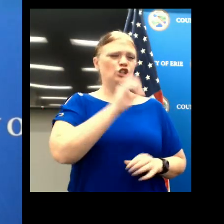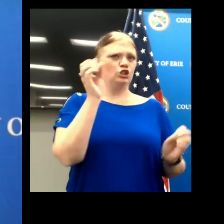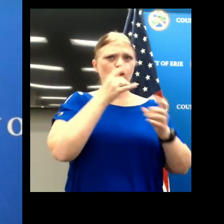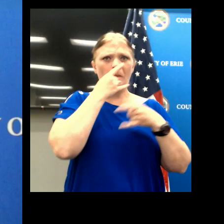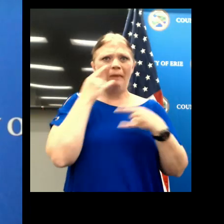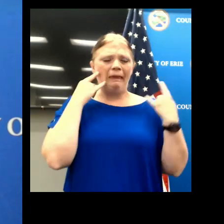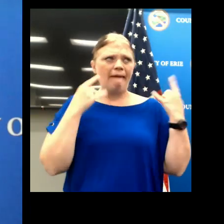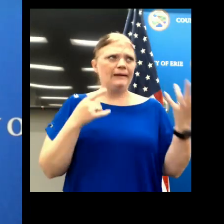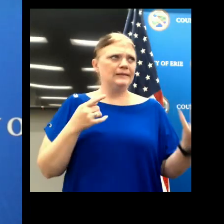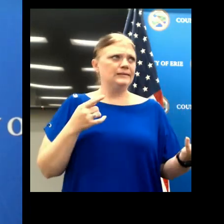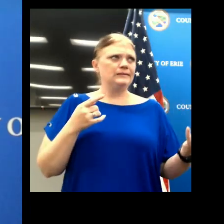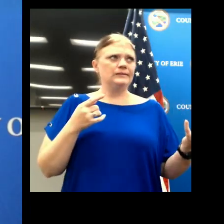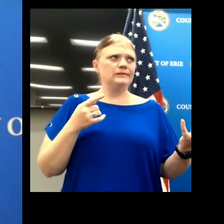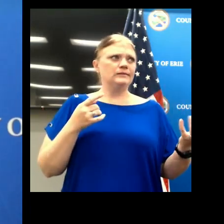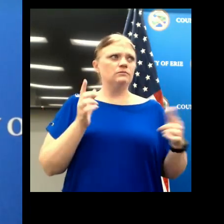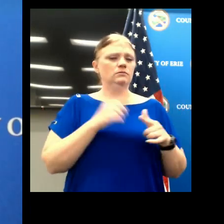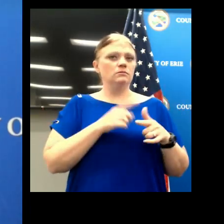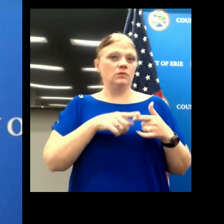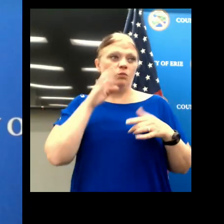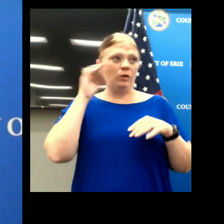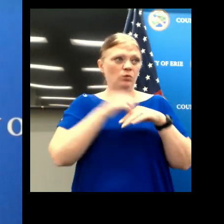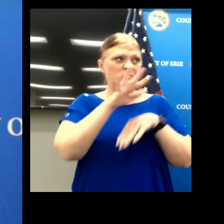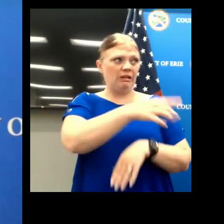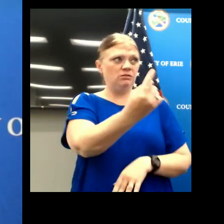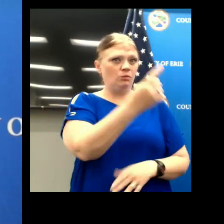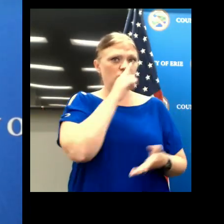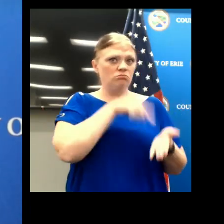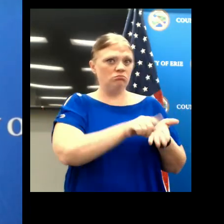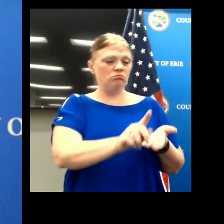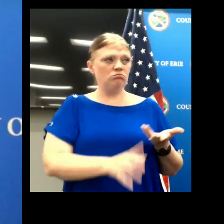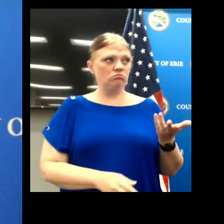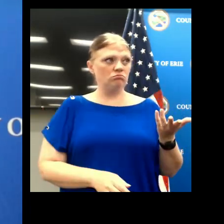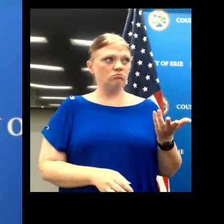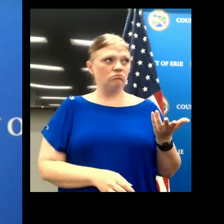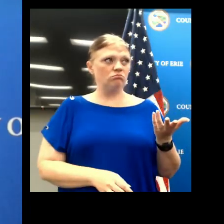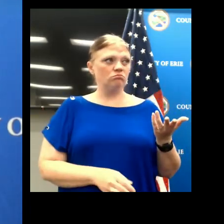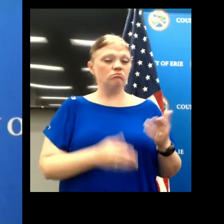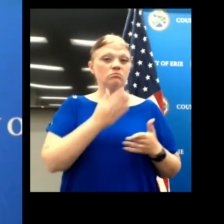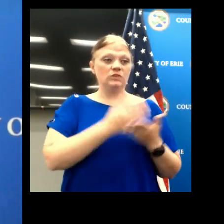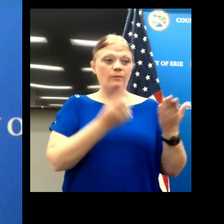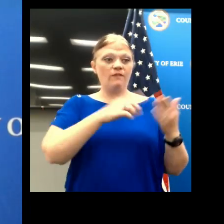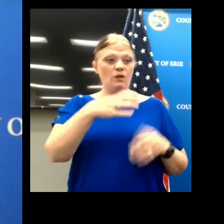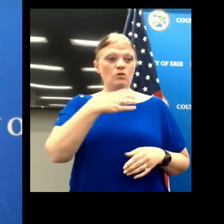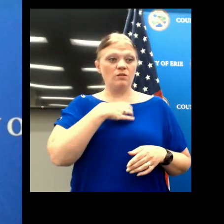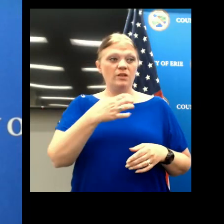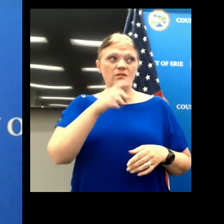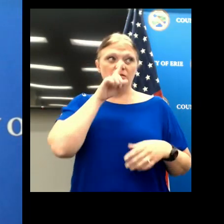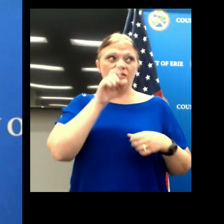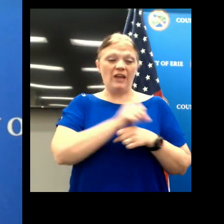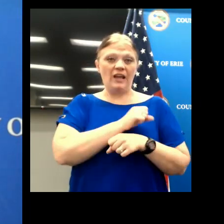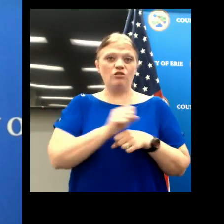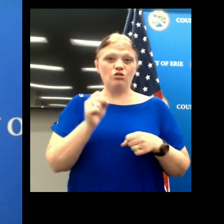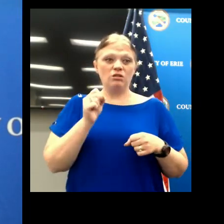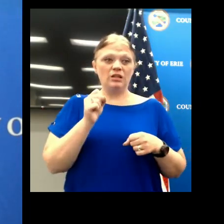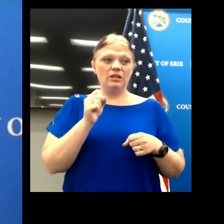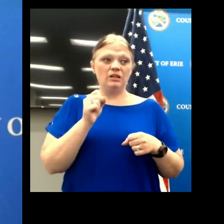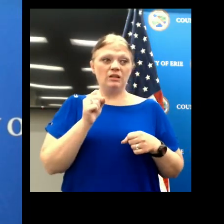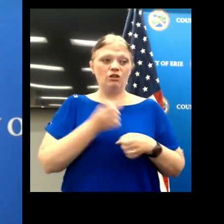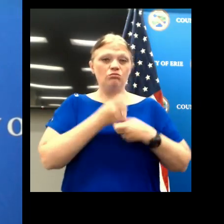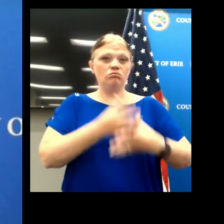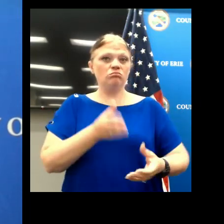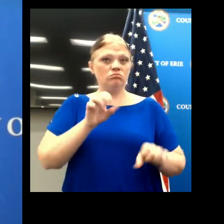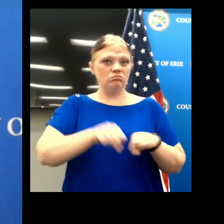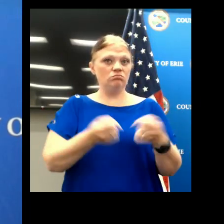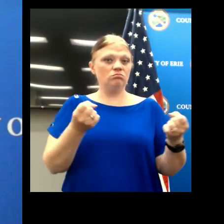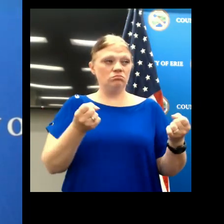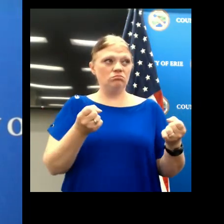masks, then we'll send somebody out. And some of those complaints have actually led to violations.